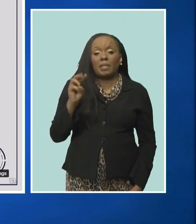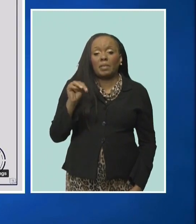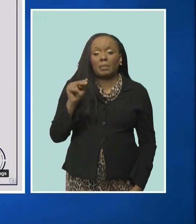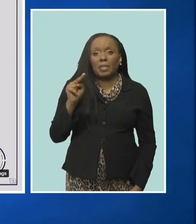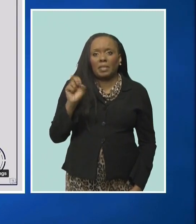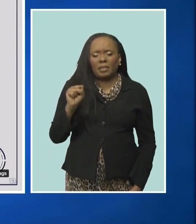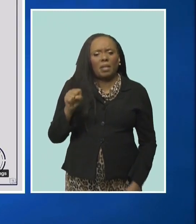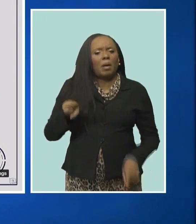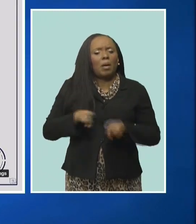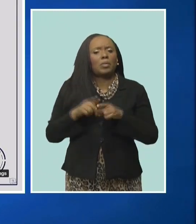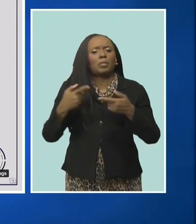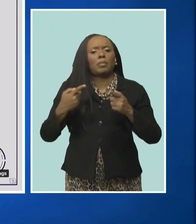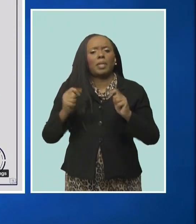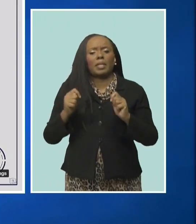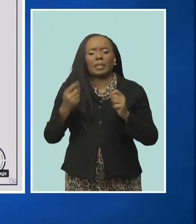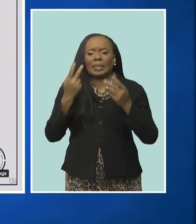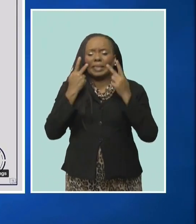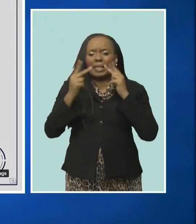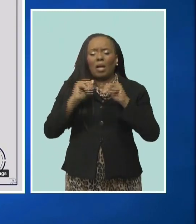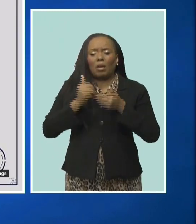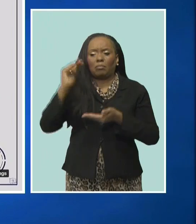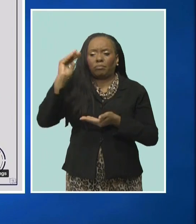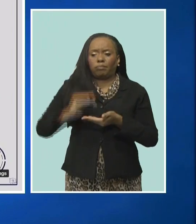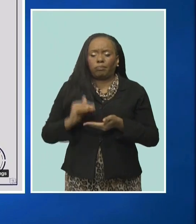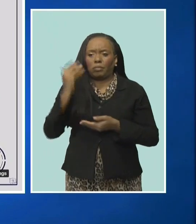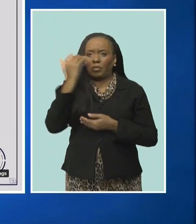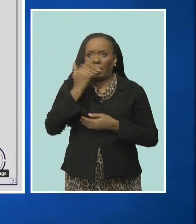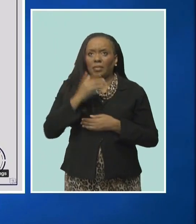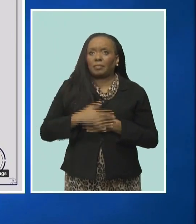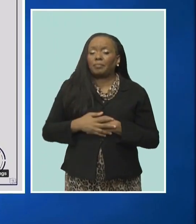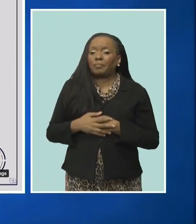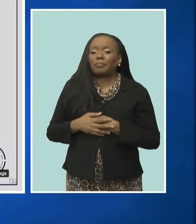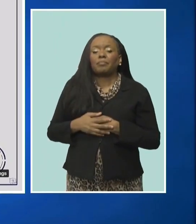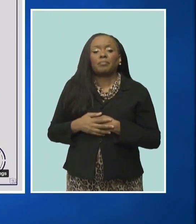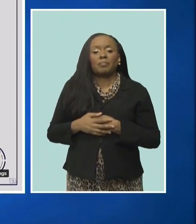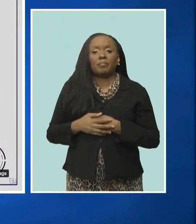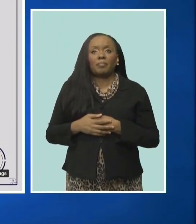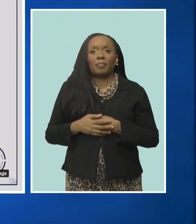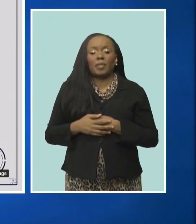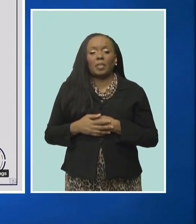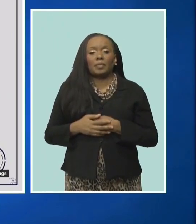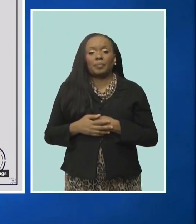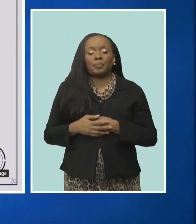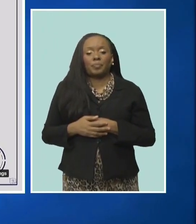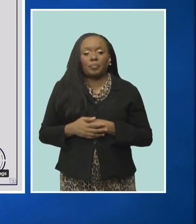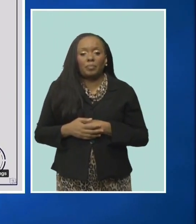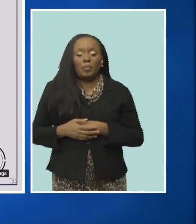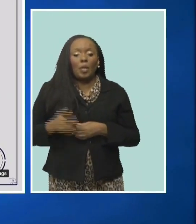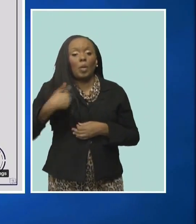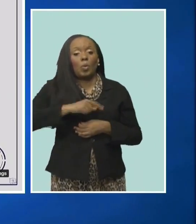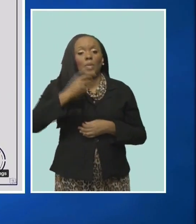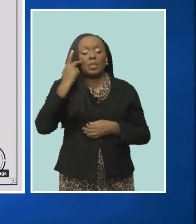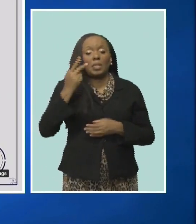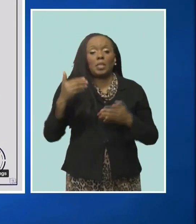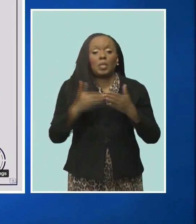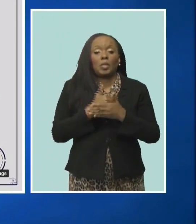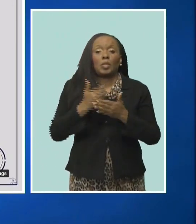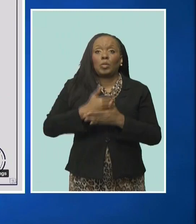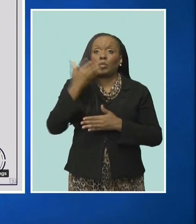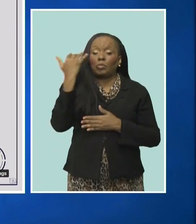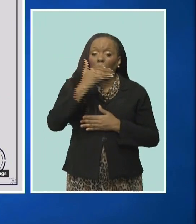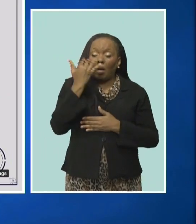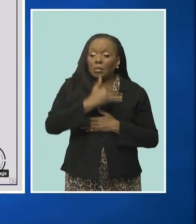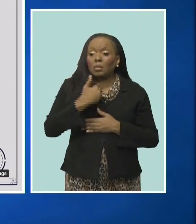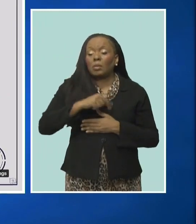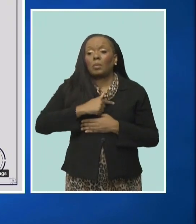drugs. This, again, highlights what I'm talking about, that smoke, these small bits and pieces of emerging drugs that we cannot deny. We're